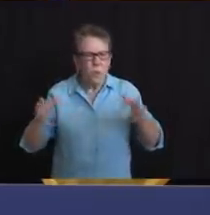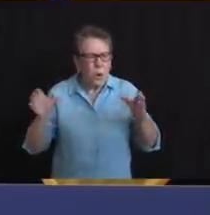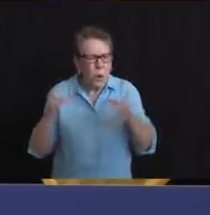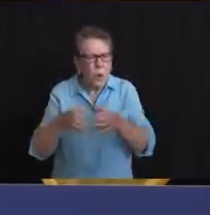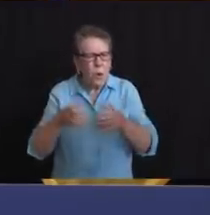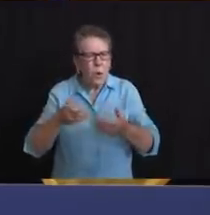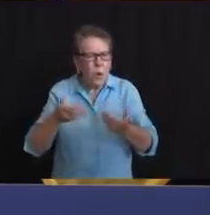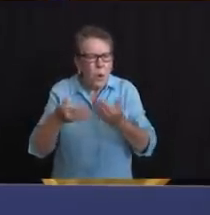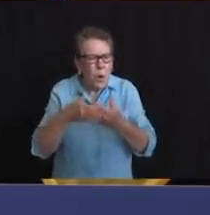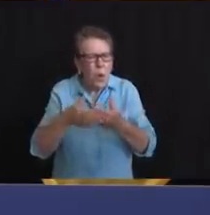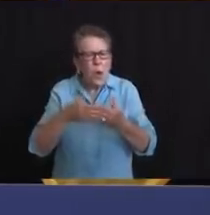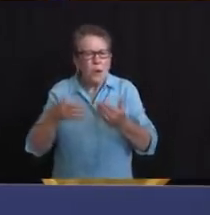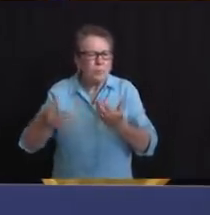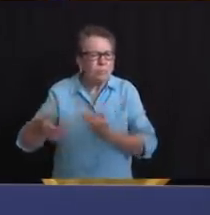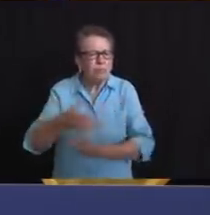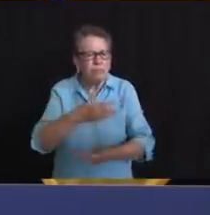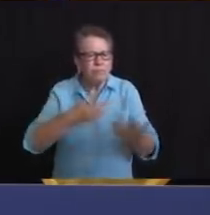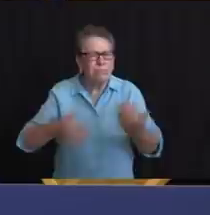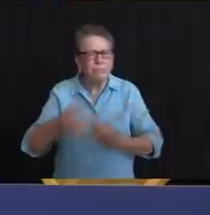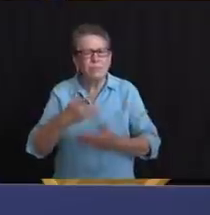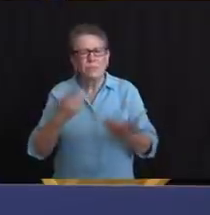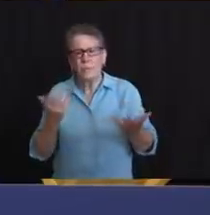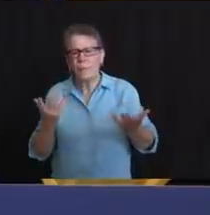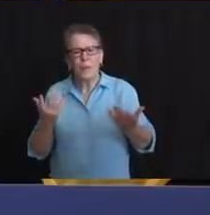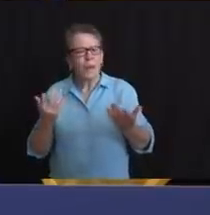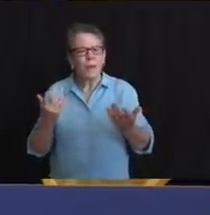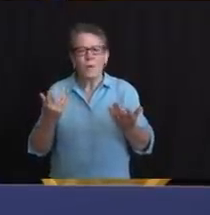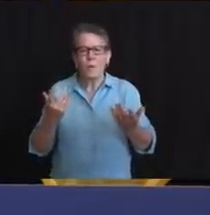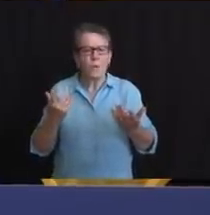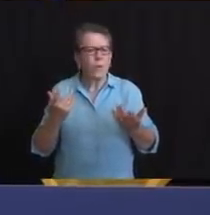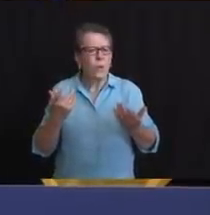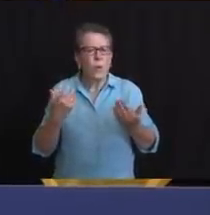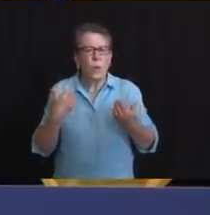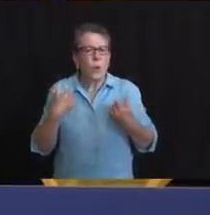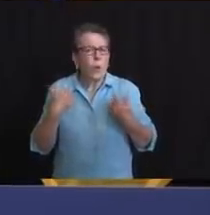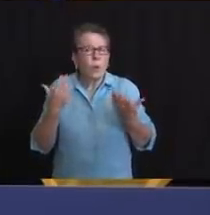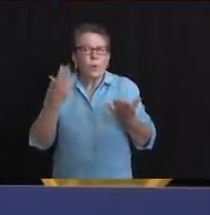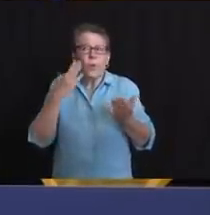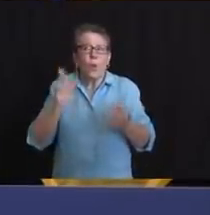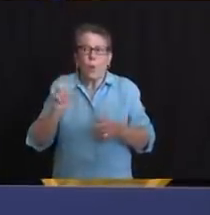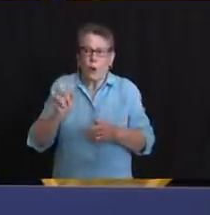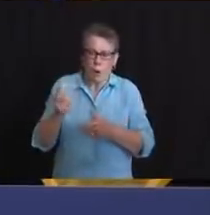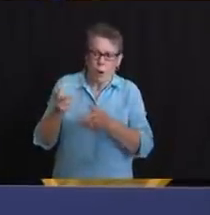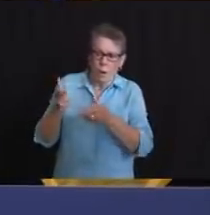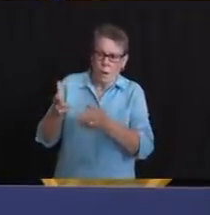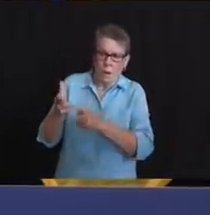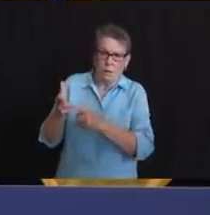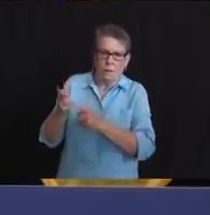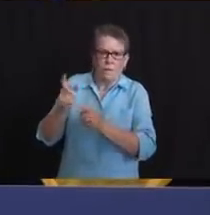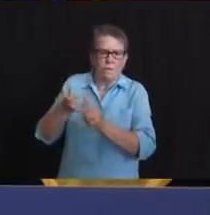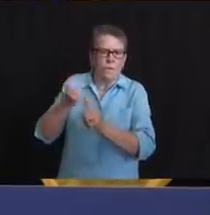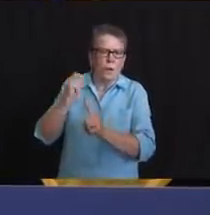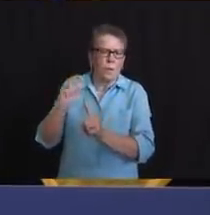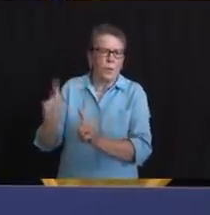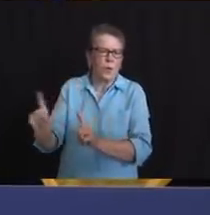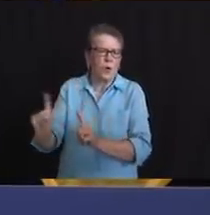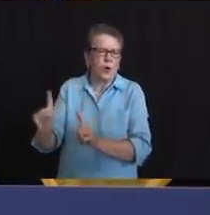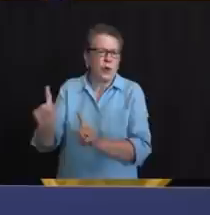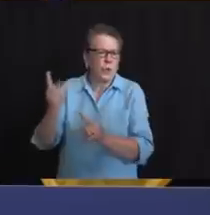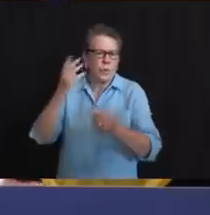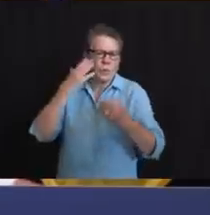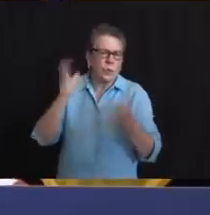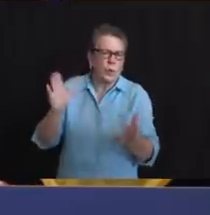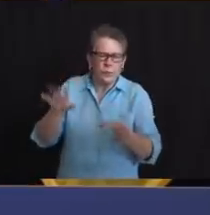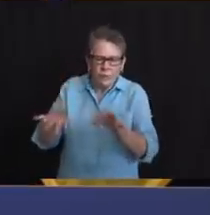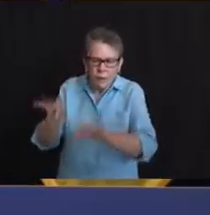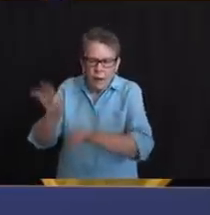know where these guns came from, but that's a big part of the investigation, is to track down their source. And we've talked in the past